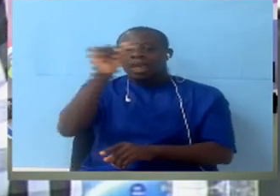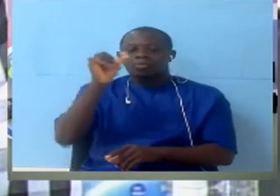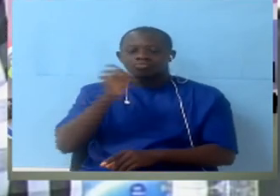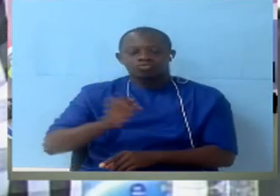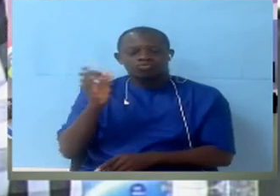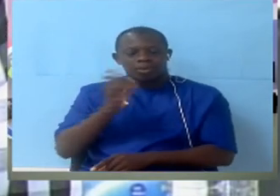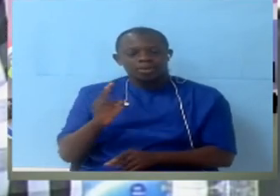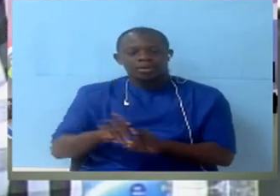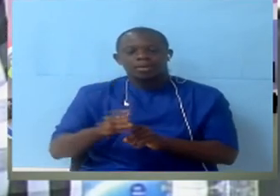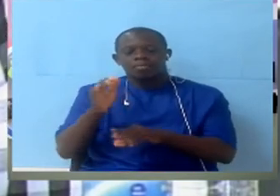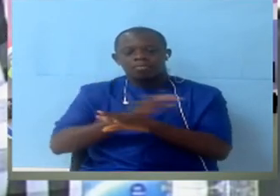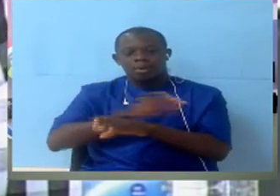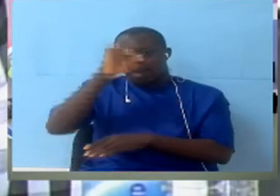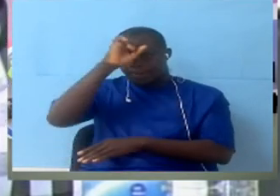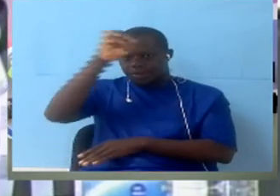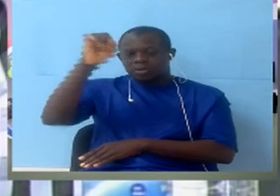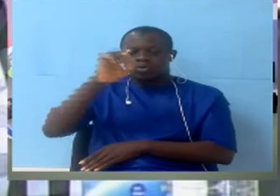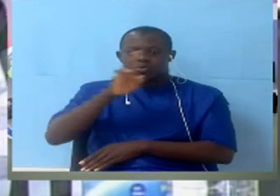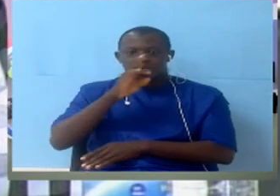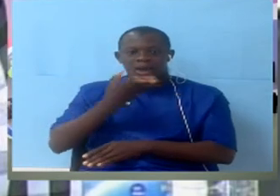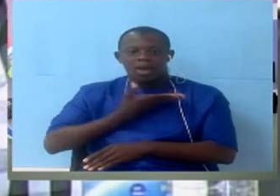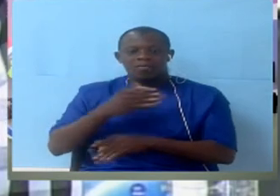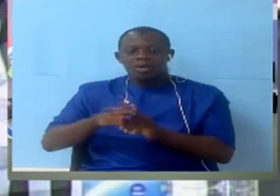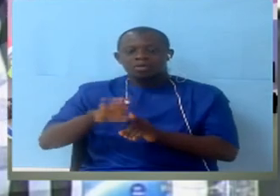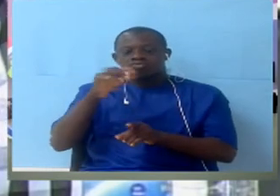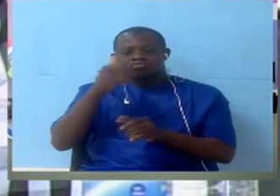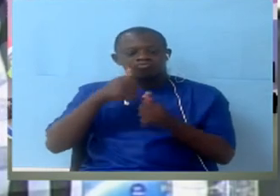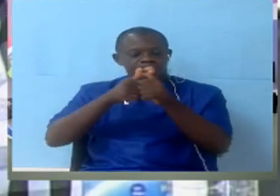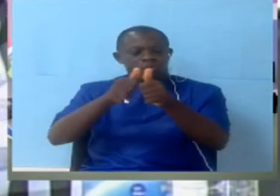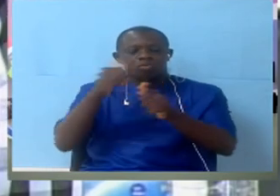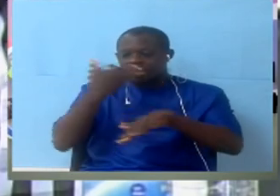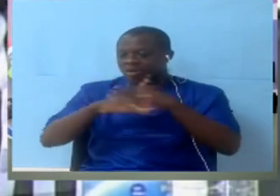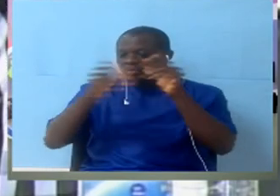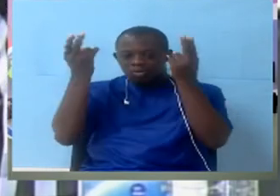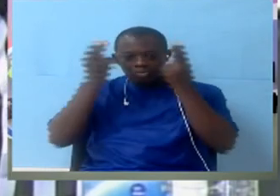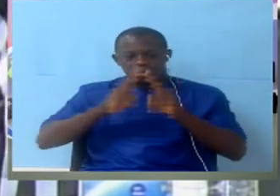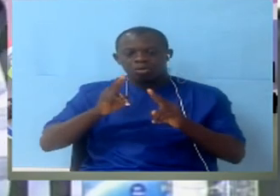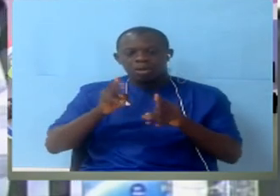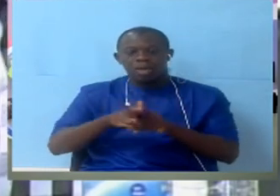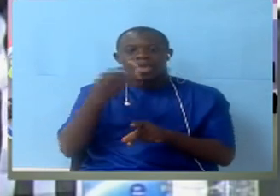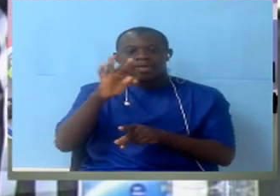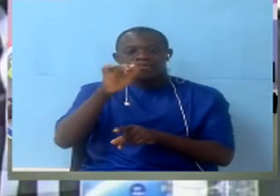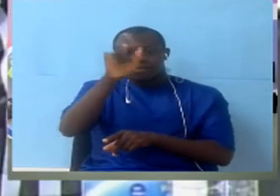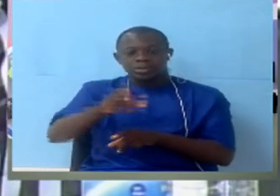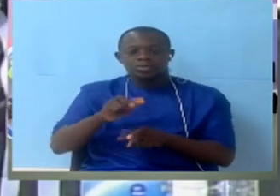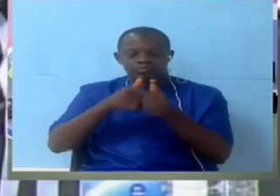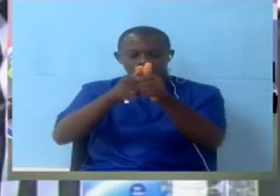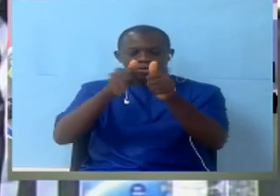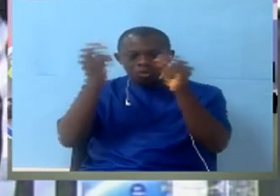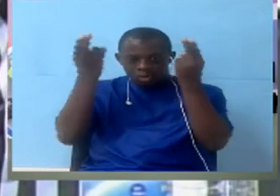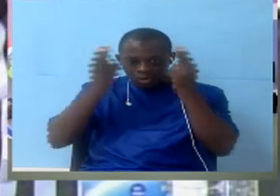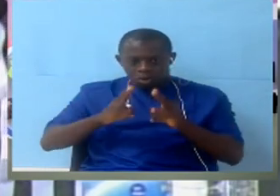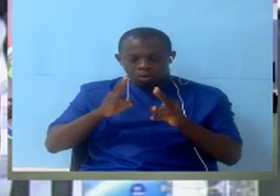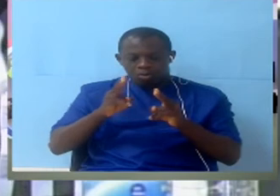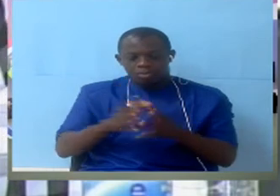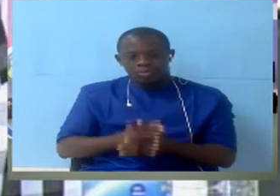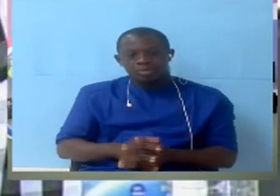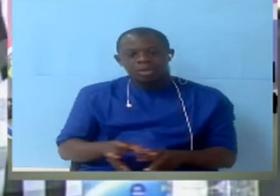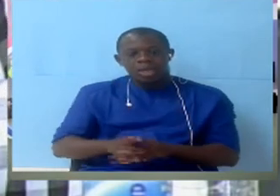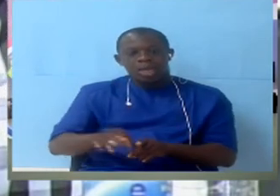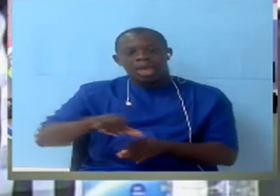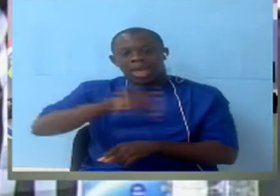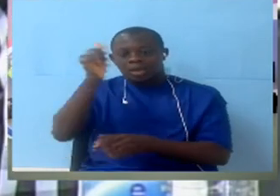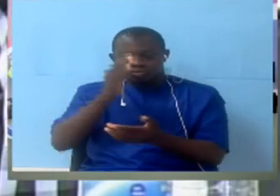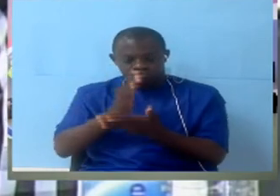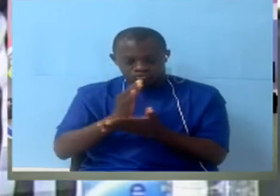because it was because of the dictatorship in this country. They don't follow the law. Because ni luwa noma. If they had followed the law.